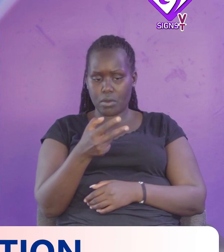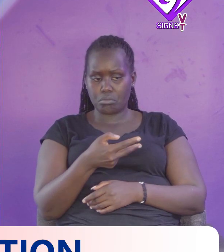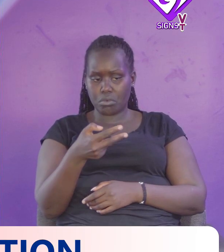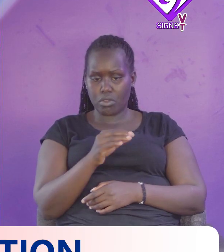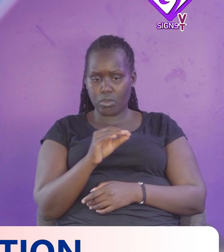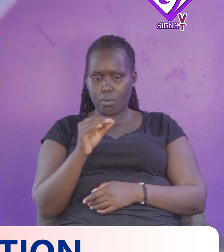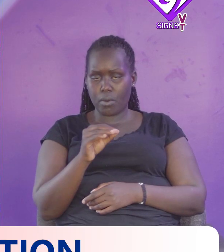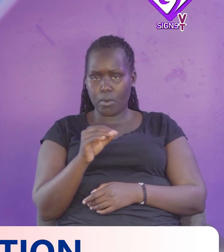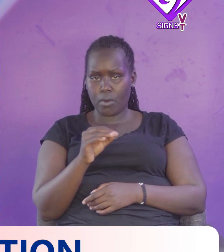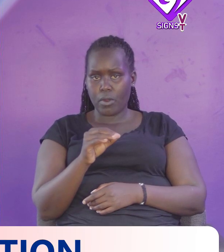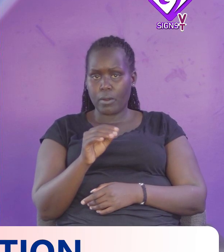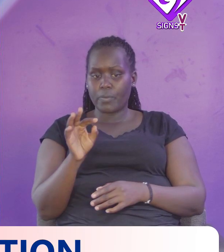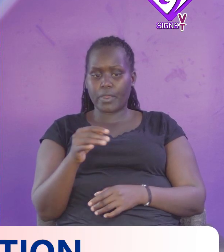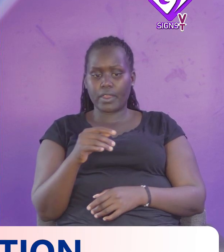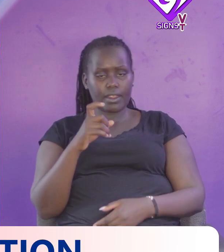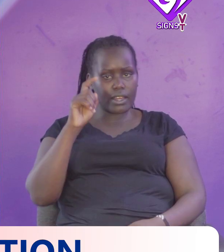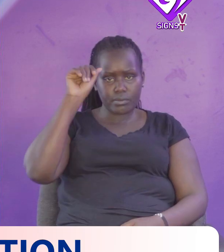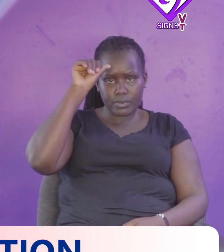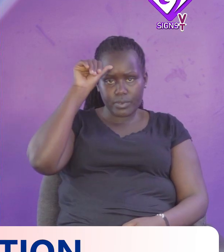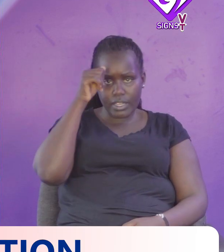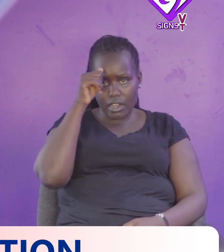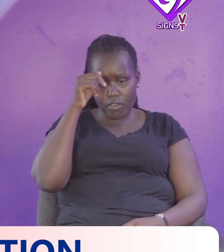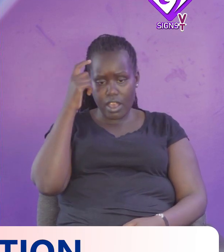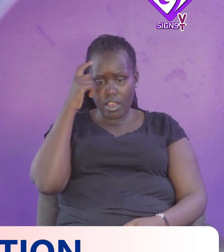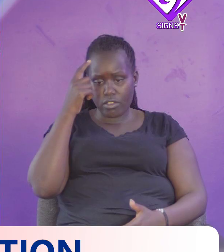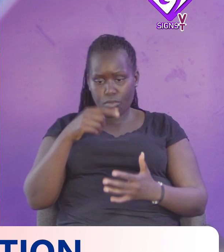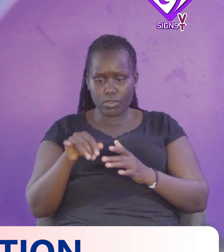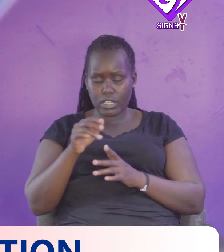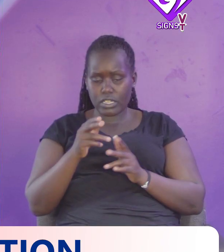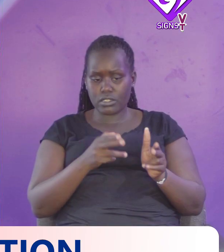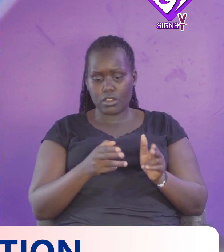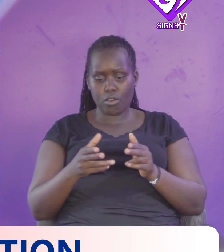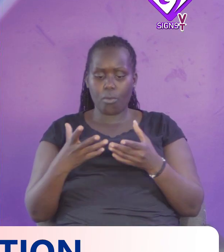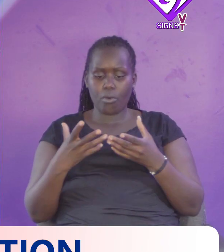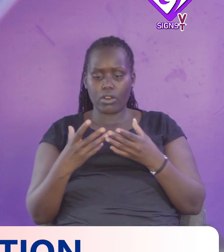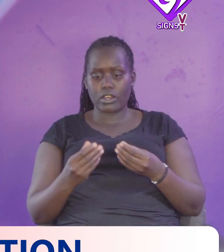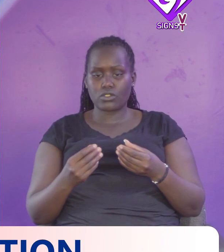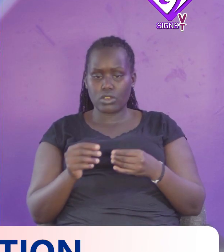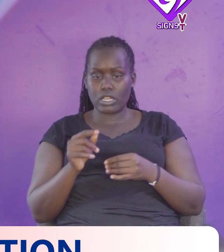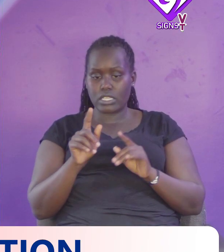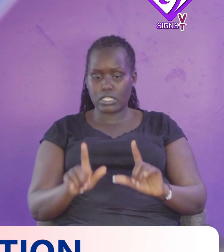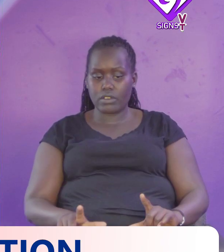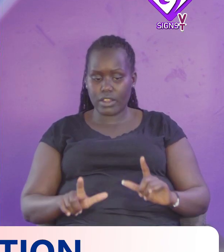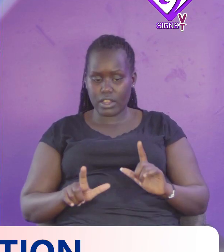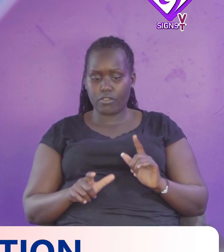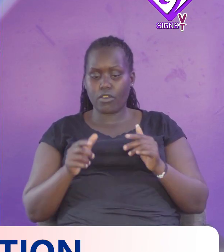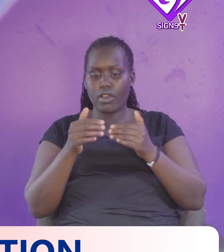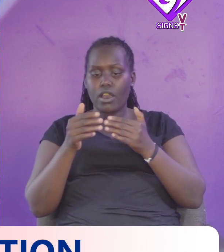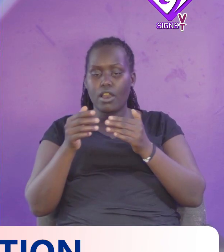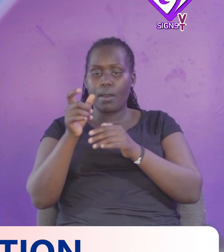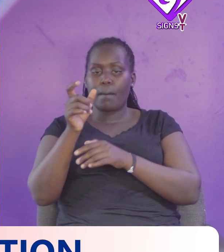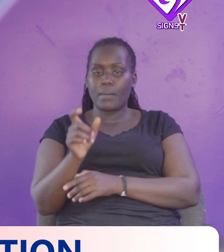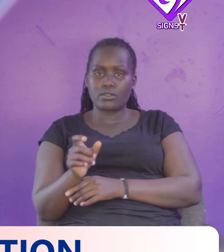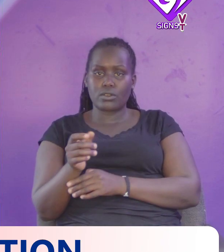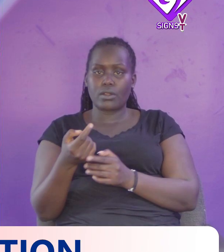smart. They're thinking that it is just a normal, easy issue. This is the life of a human being. But